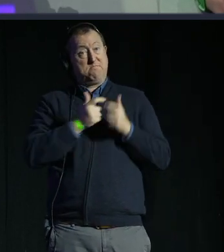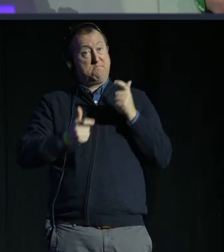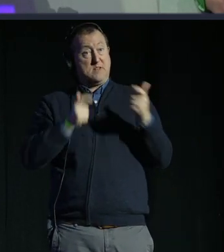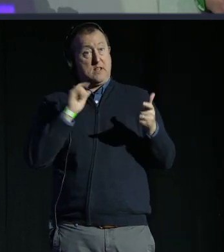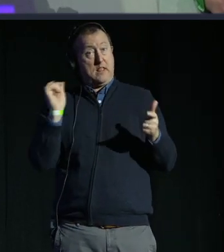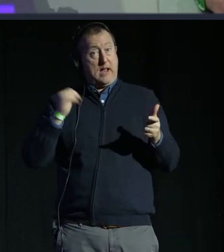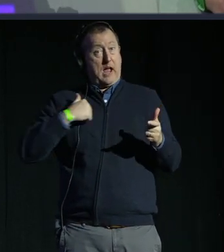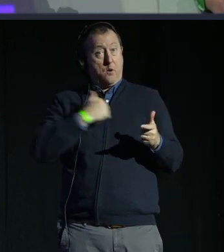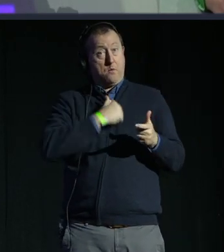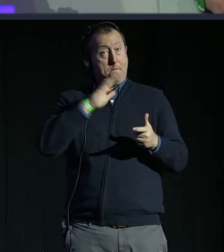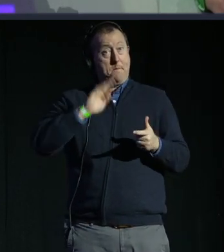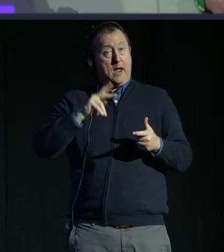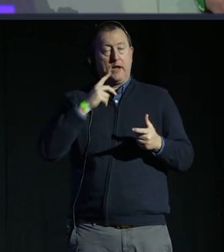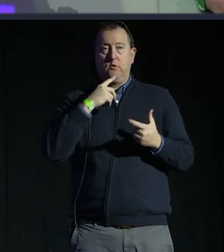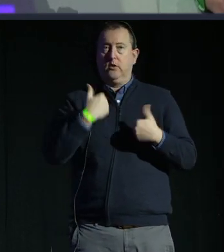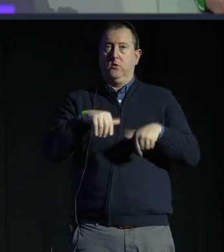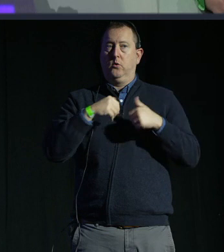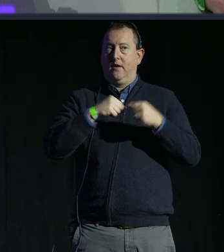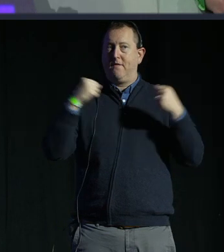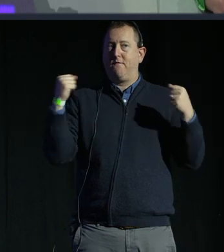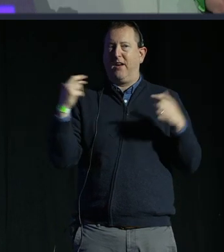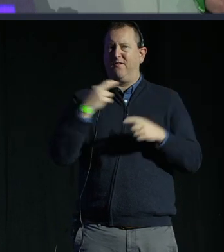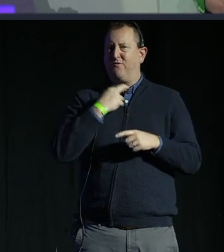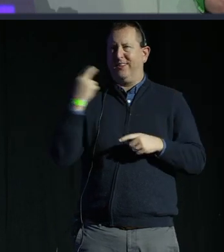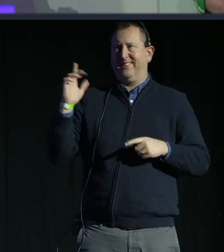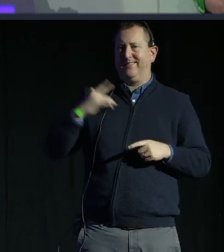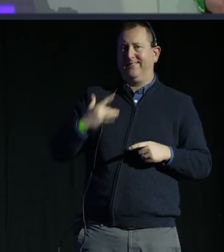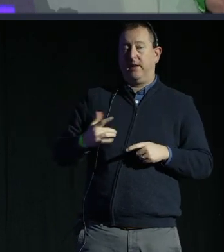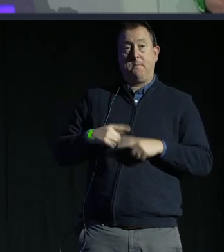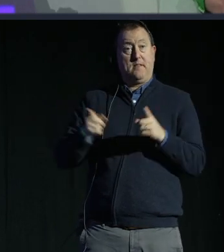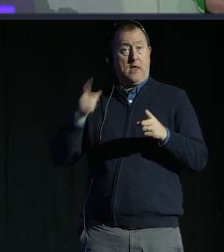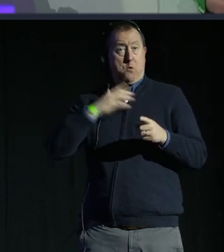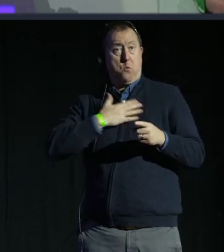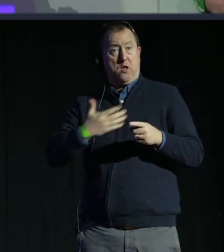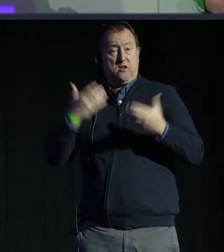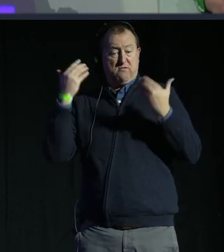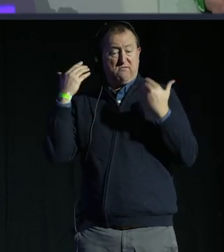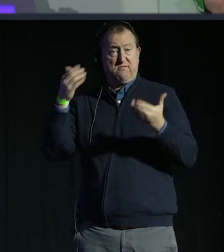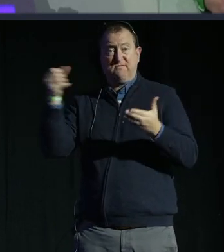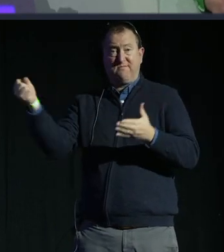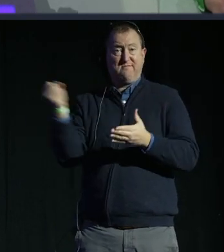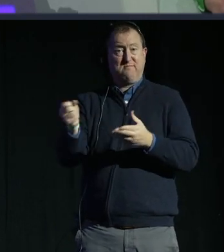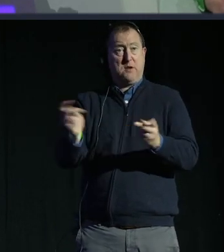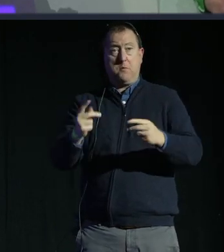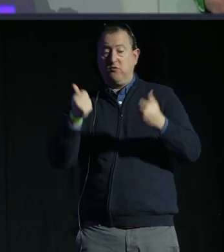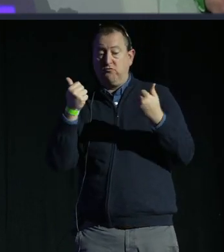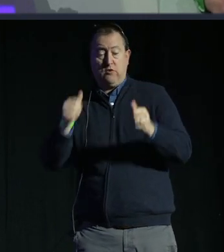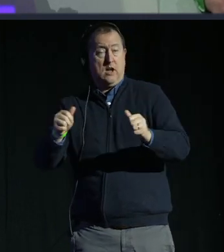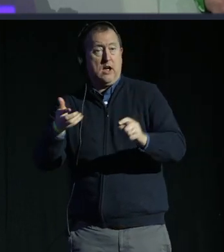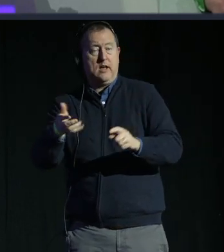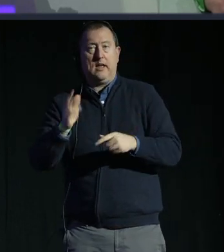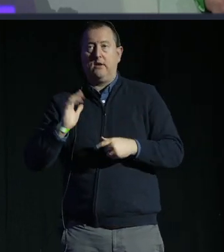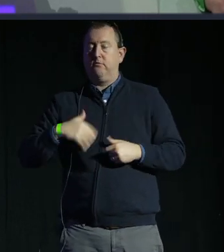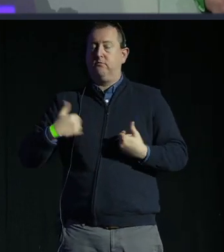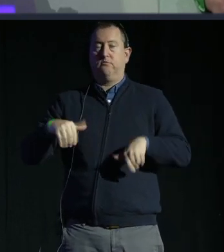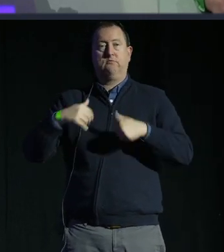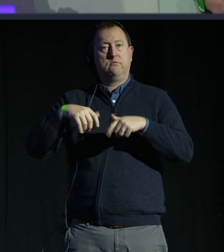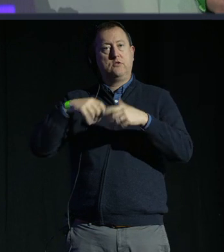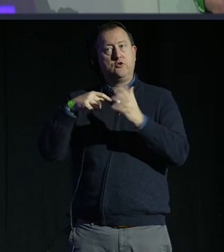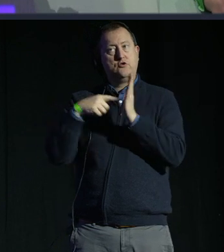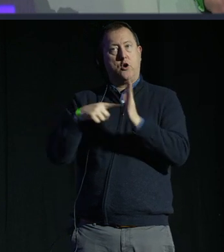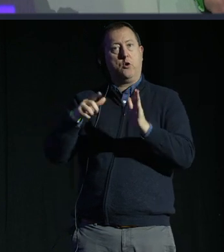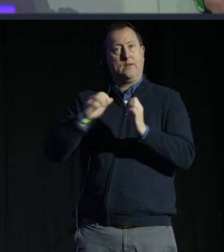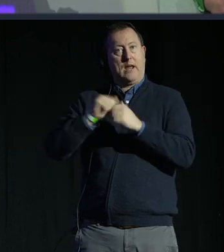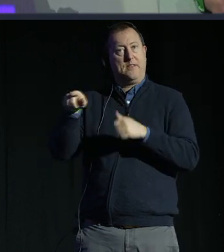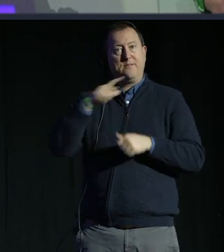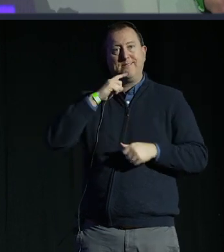adverse as it is, for them to do that and invest in that way said a lot about how serious they were about wanting to modernize. And